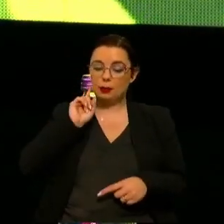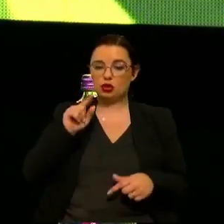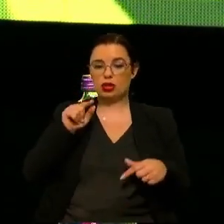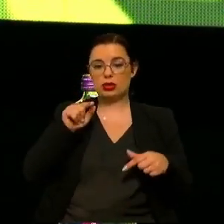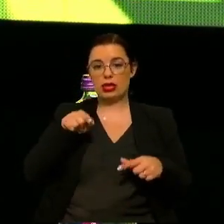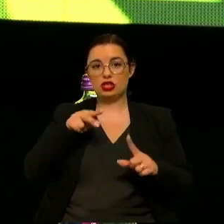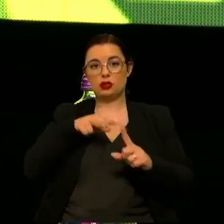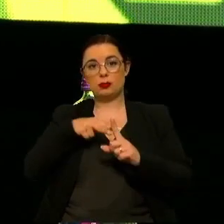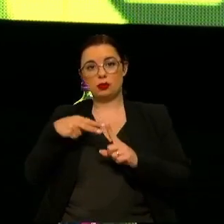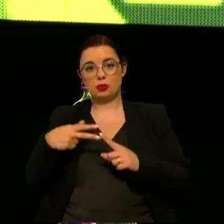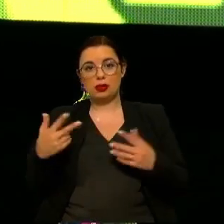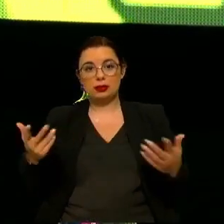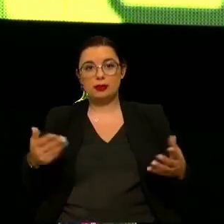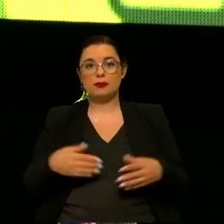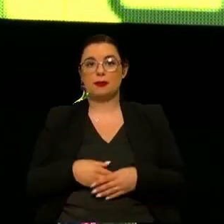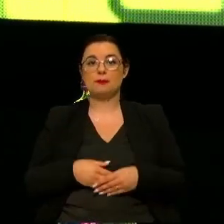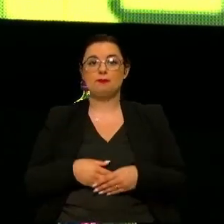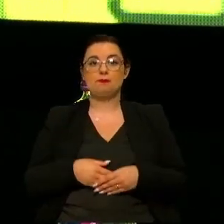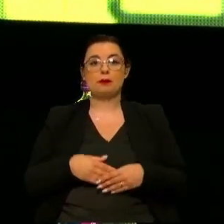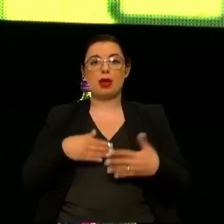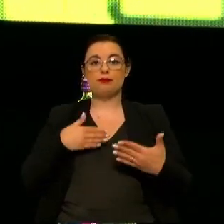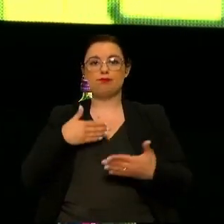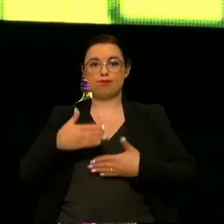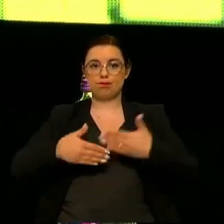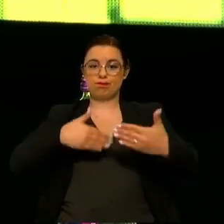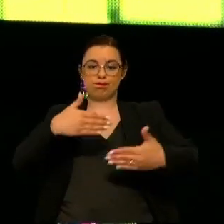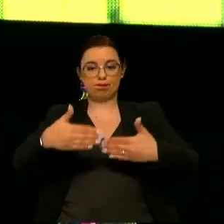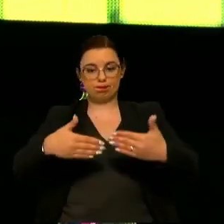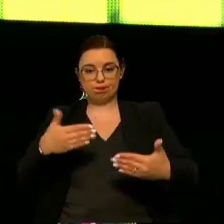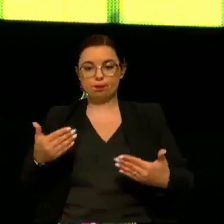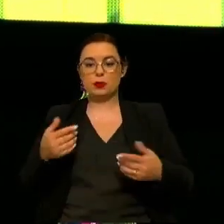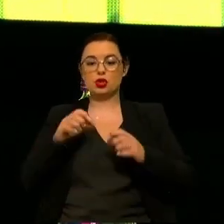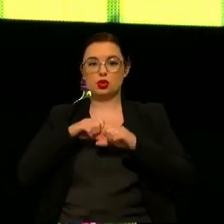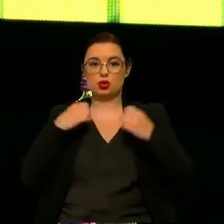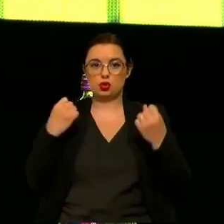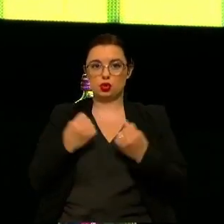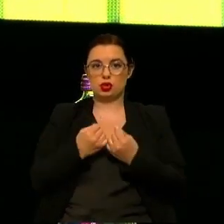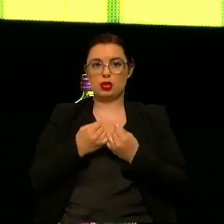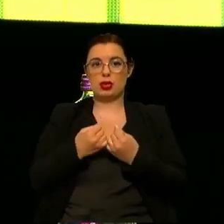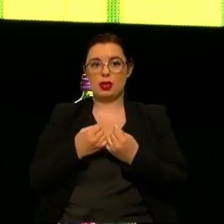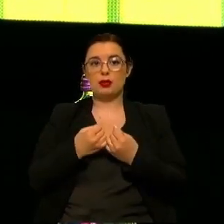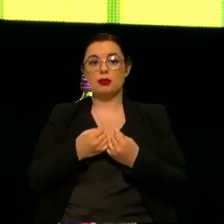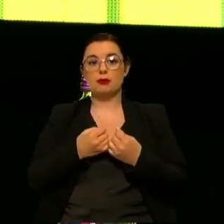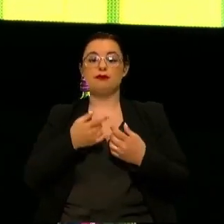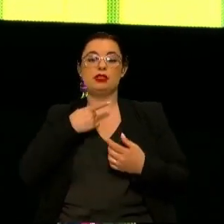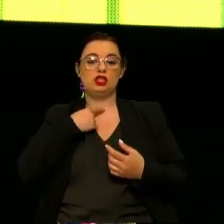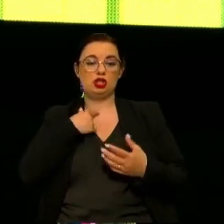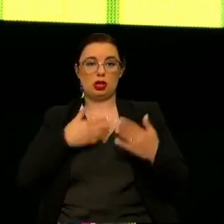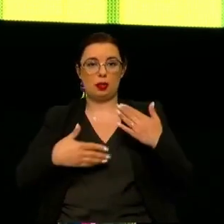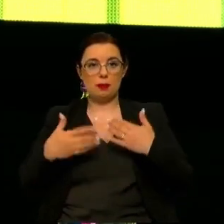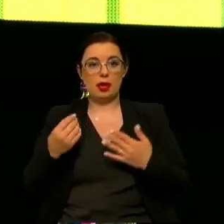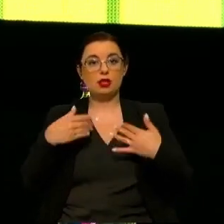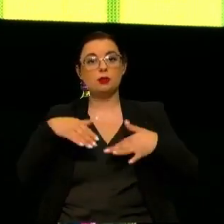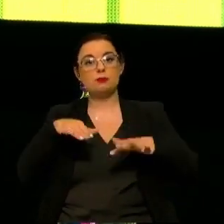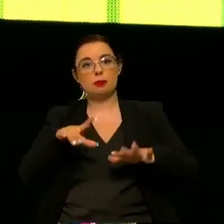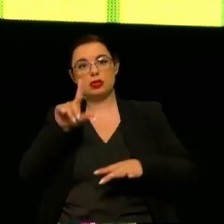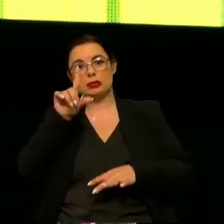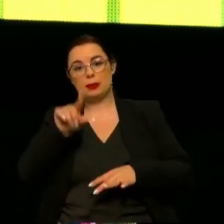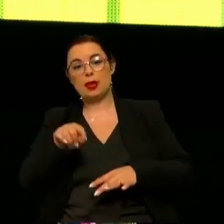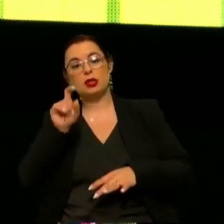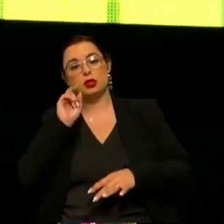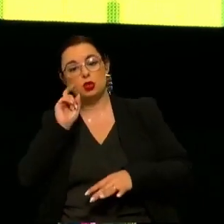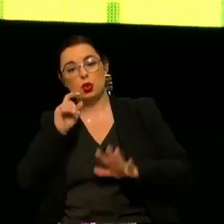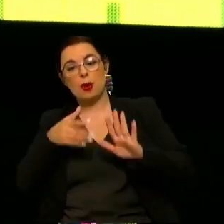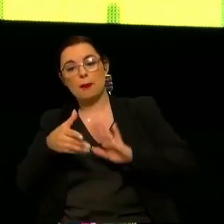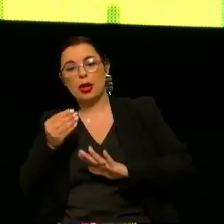security, information security. This is quite important in terms of paving the road towards a society